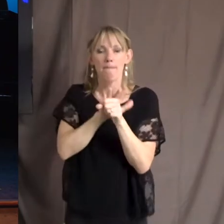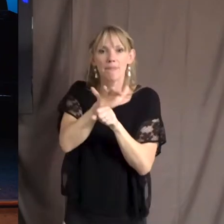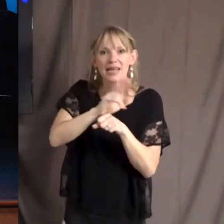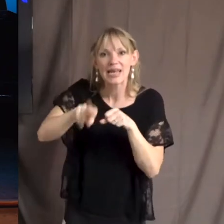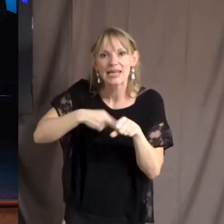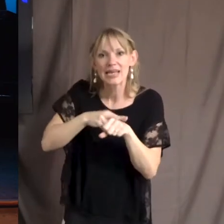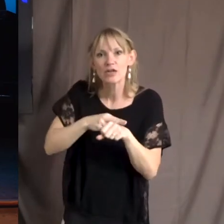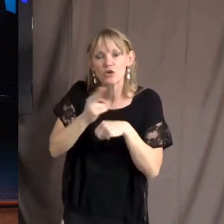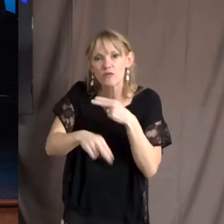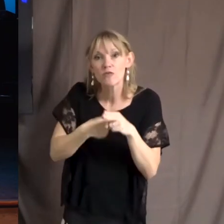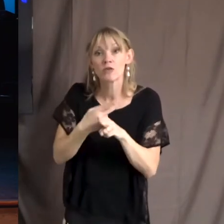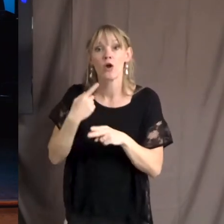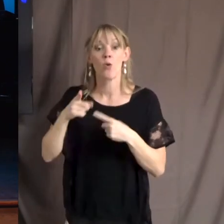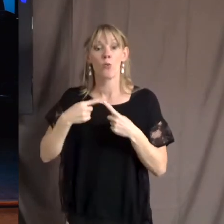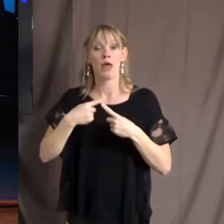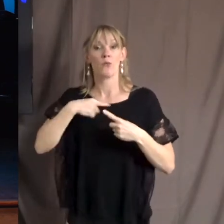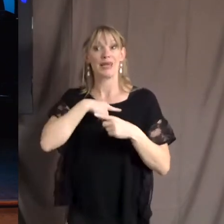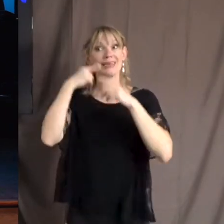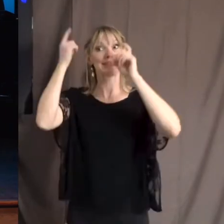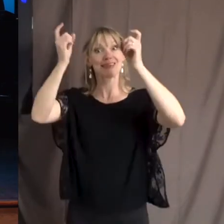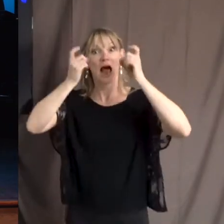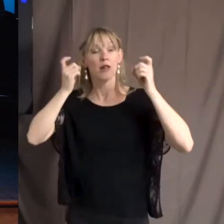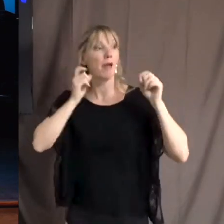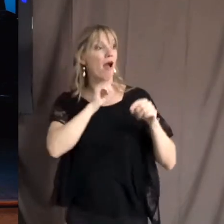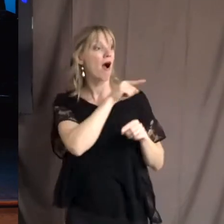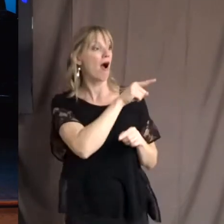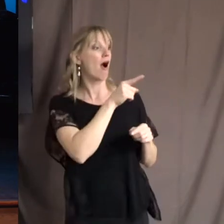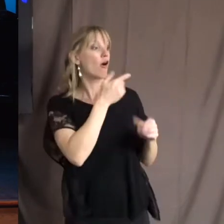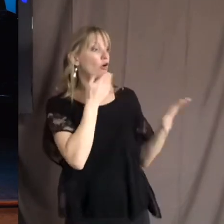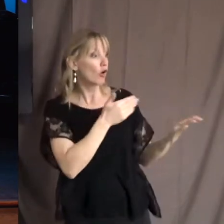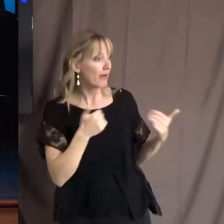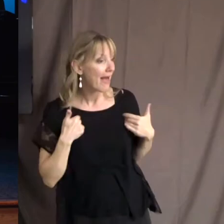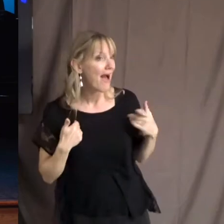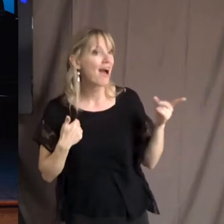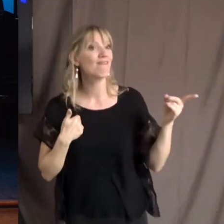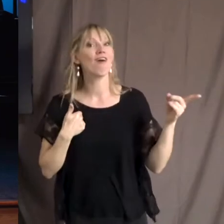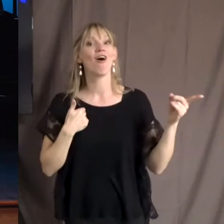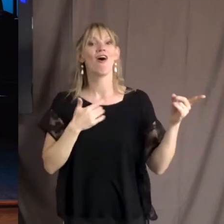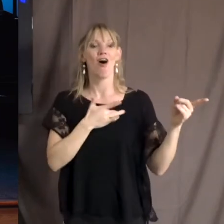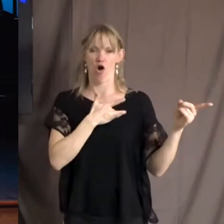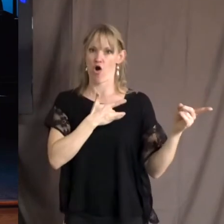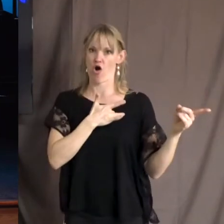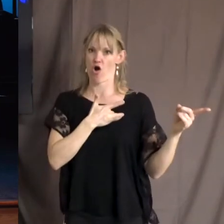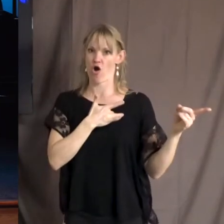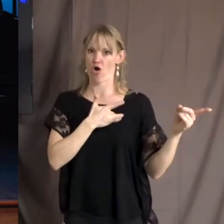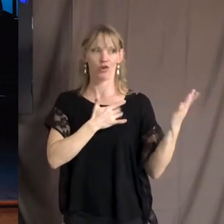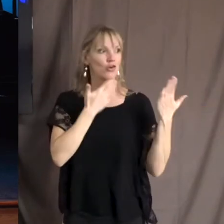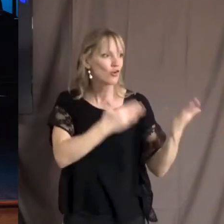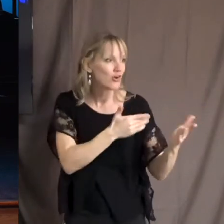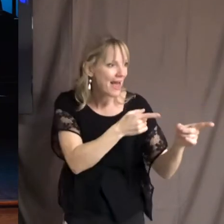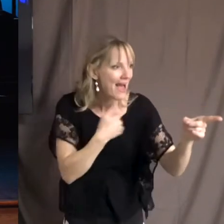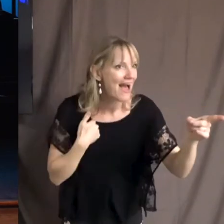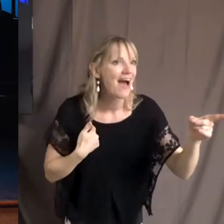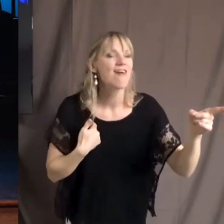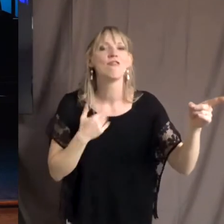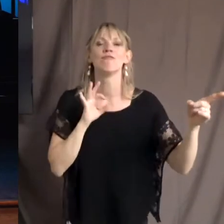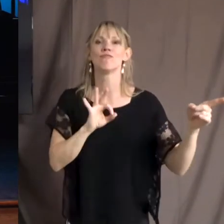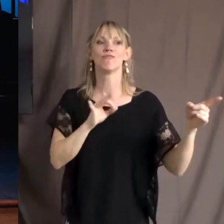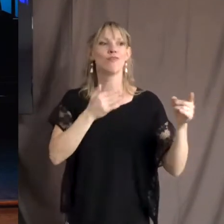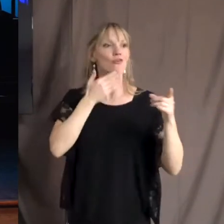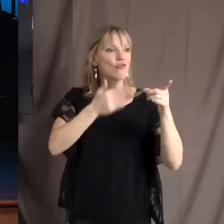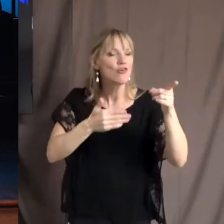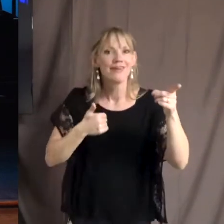we celebrate the good that other people have authentically and heartfully, we align ourselves with that. Even when